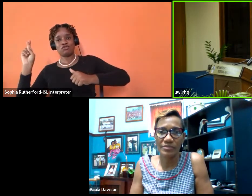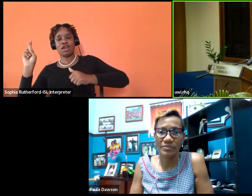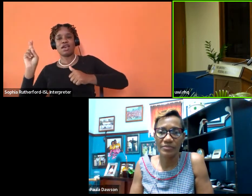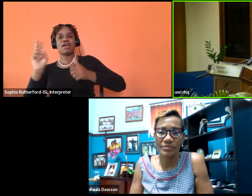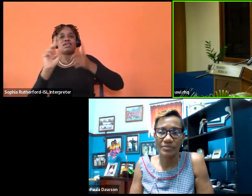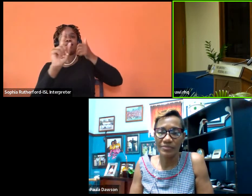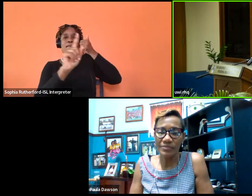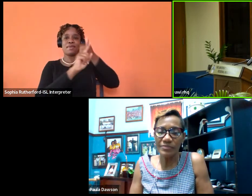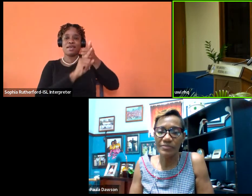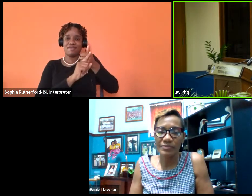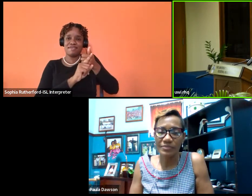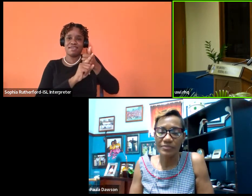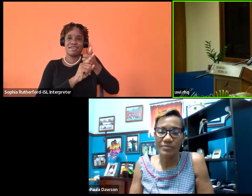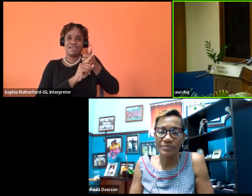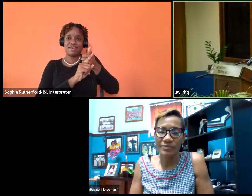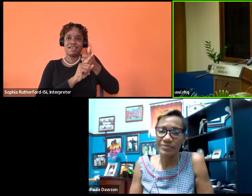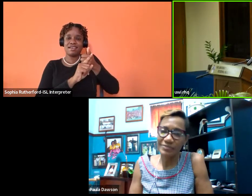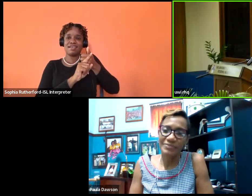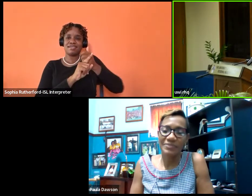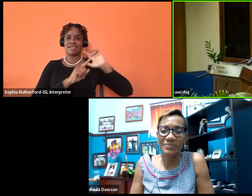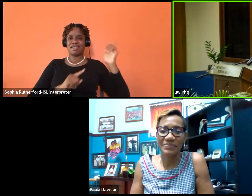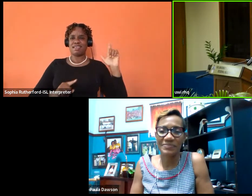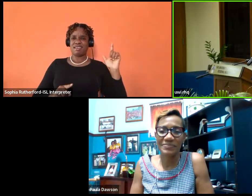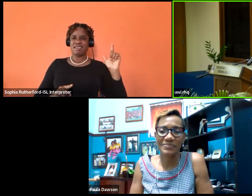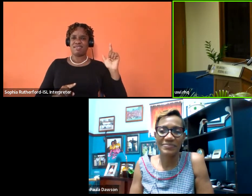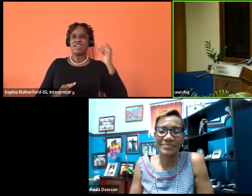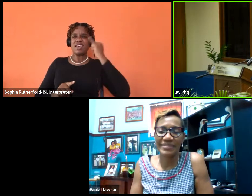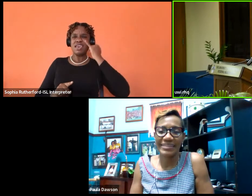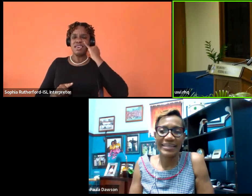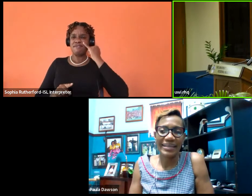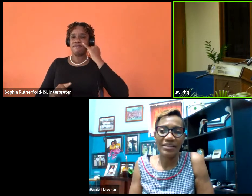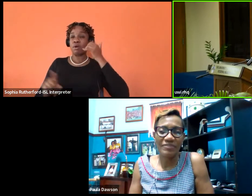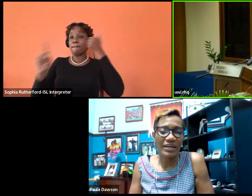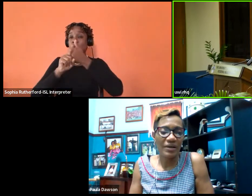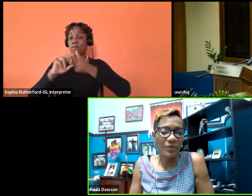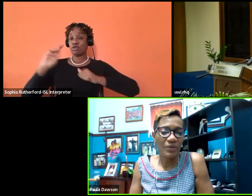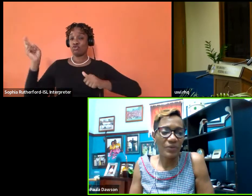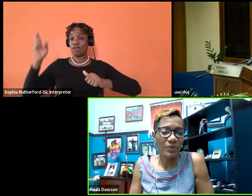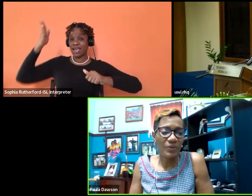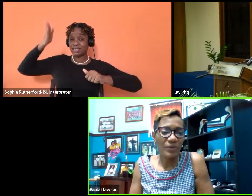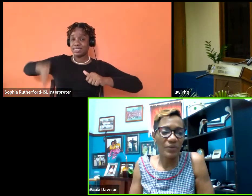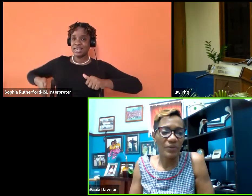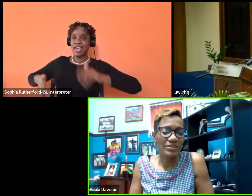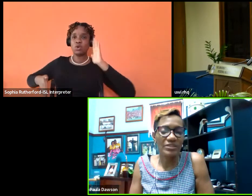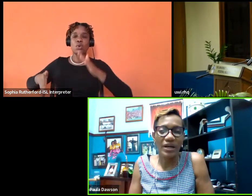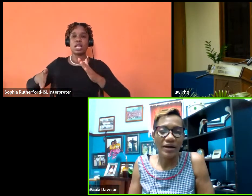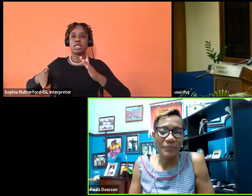more detrimental. Could you just explain that for us? Love that question.